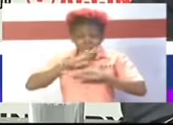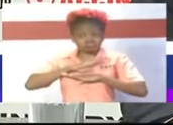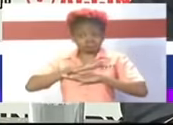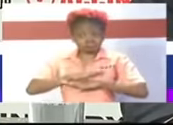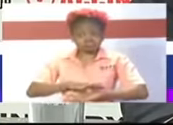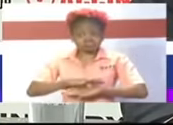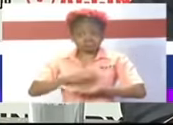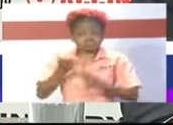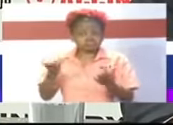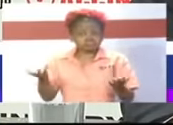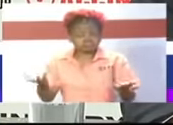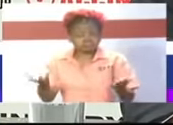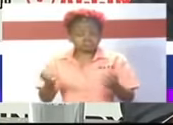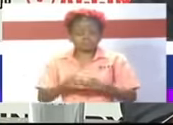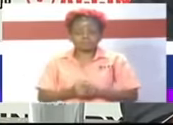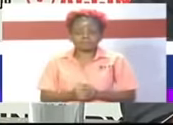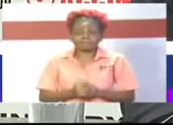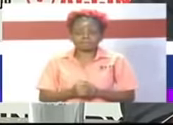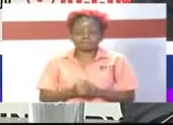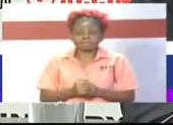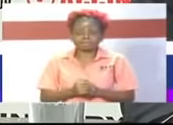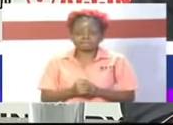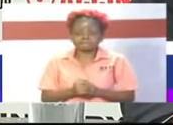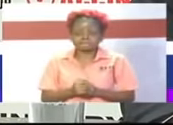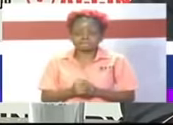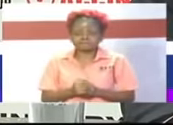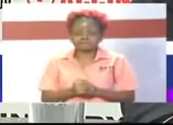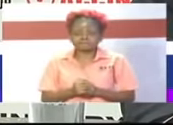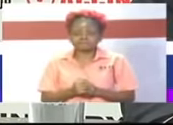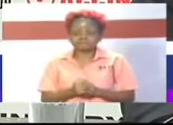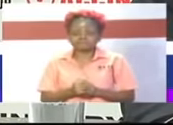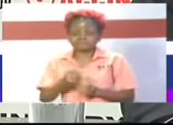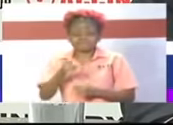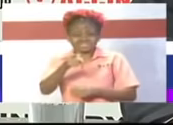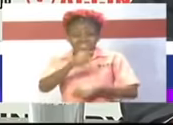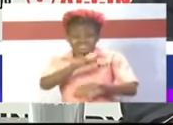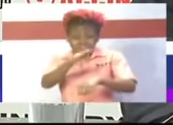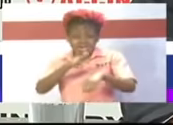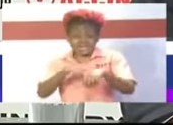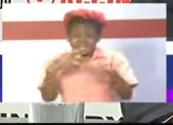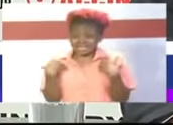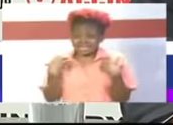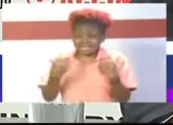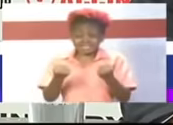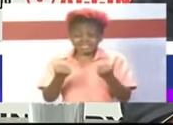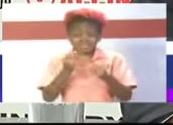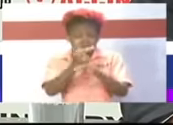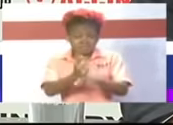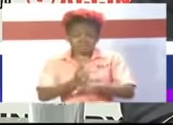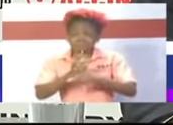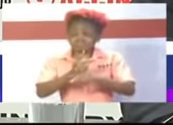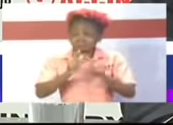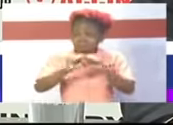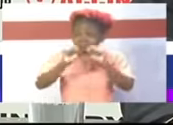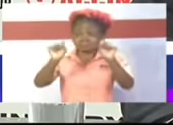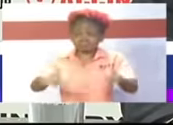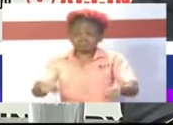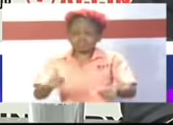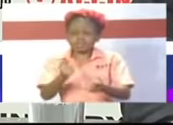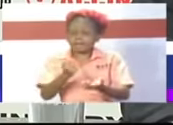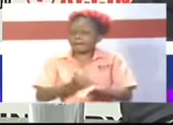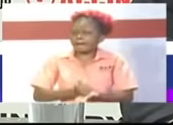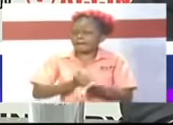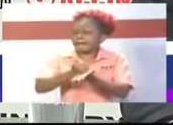general, the implementation of that parallel healthcare system has managed to reduce strain